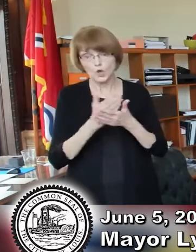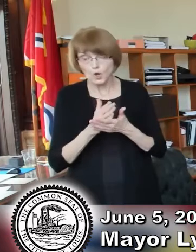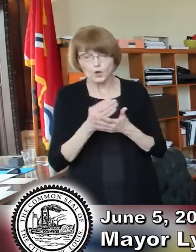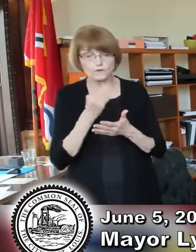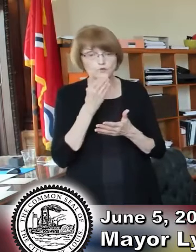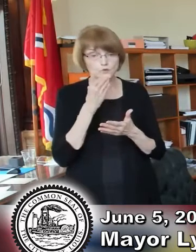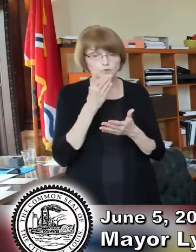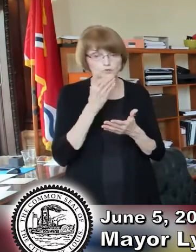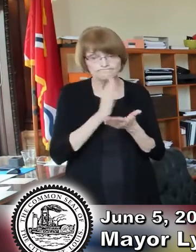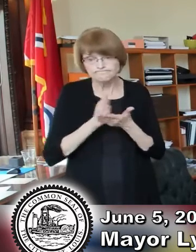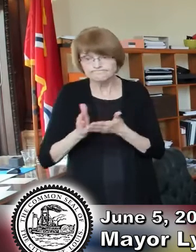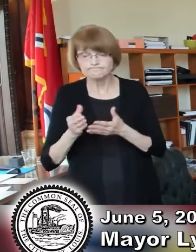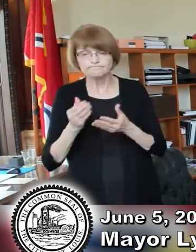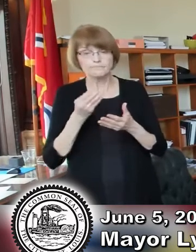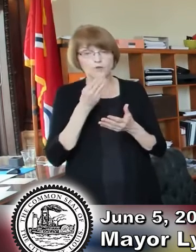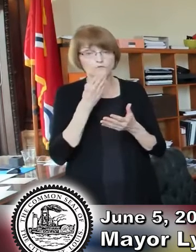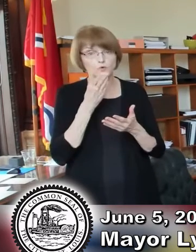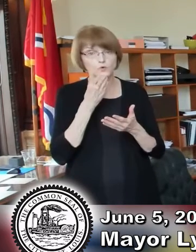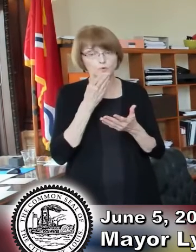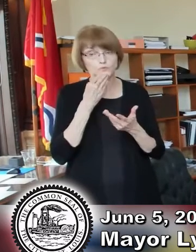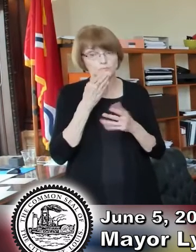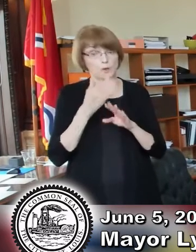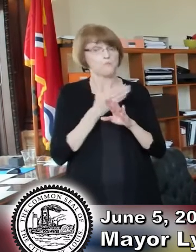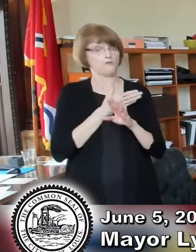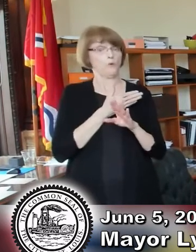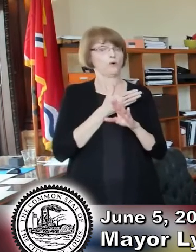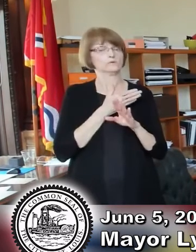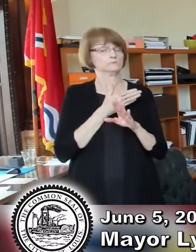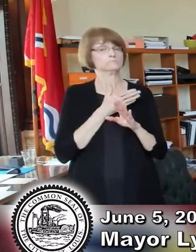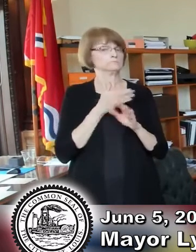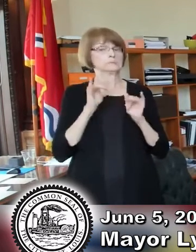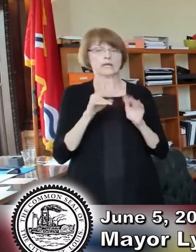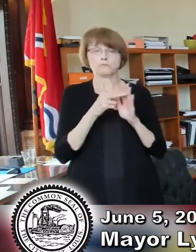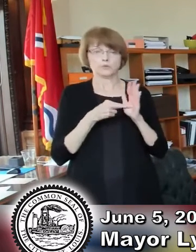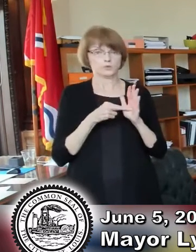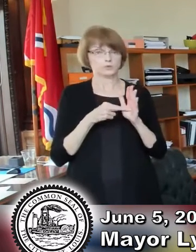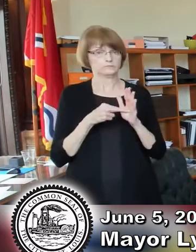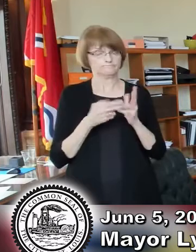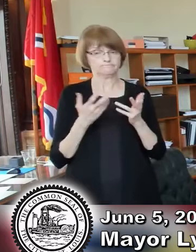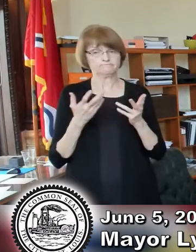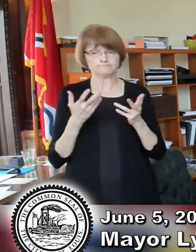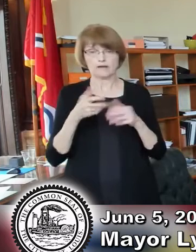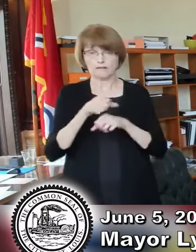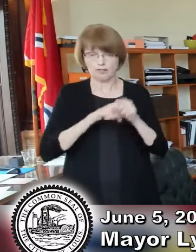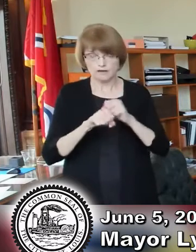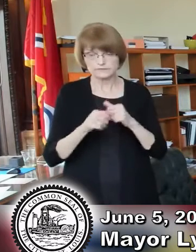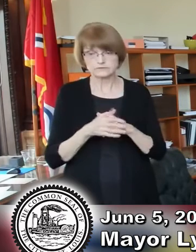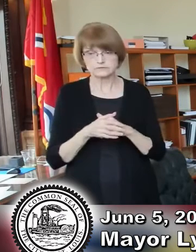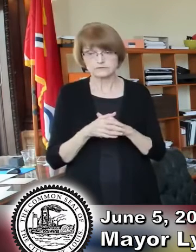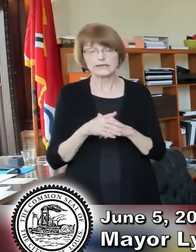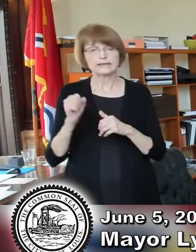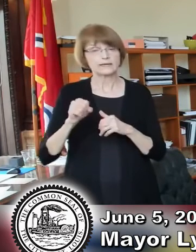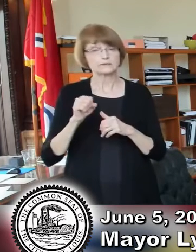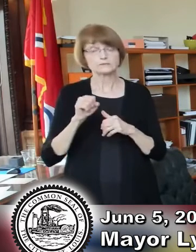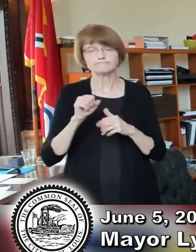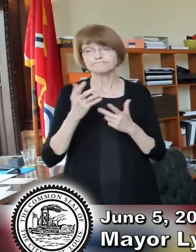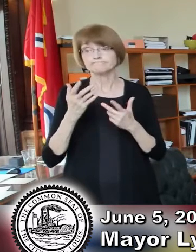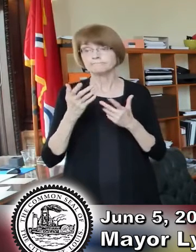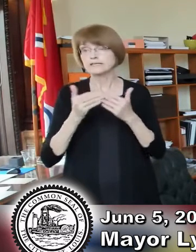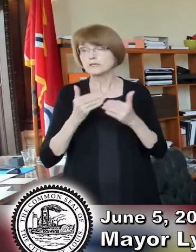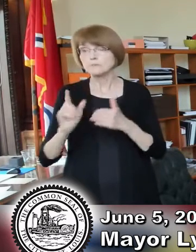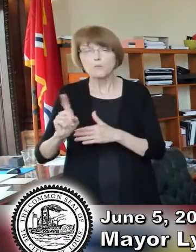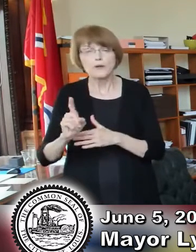code, which was around before we had COVID. But yes, all employees Whether you're in a restaurant,